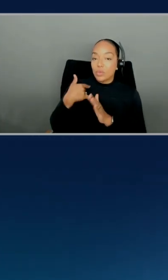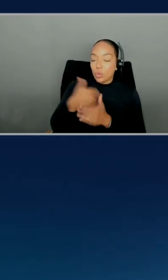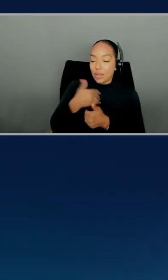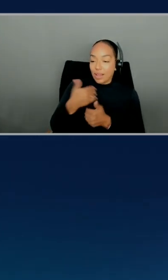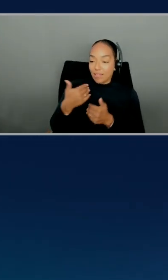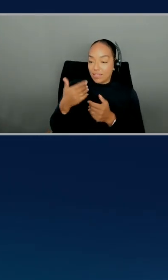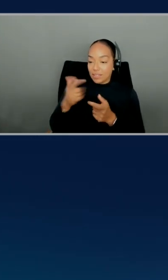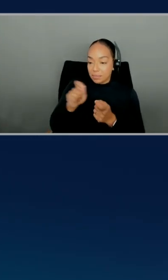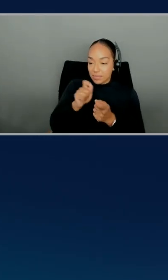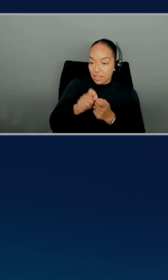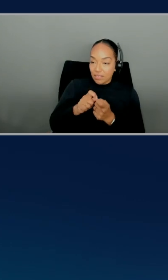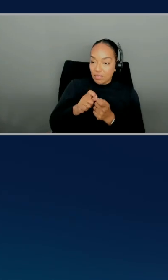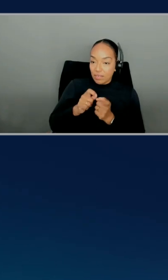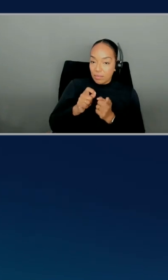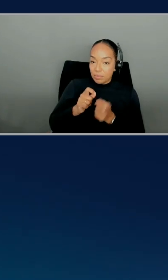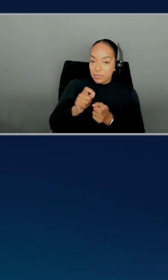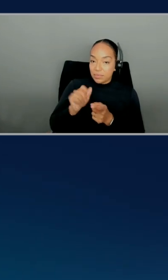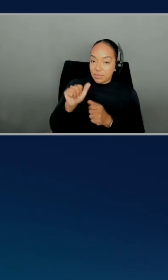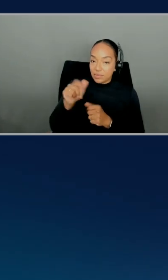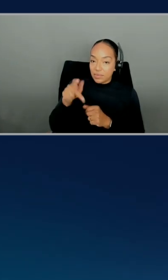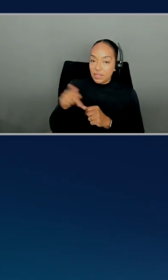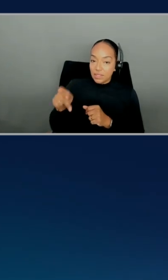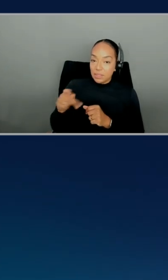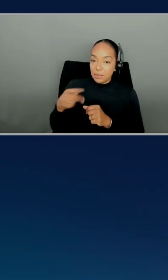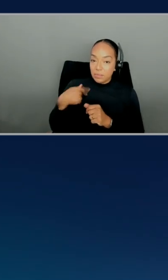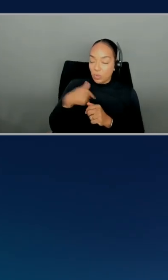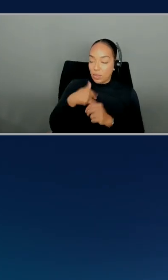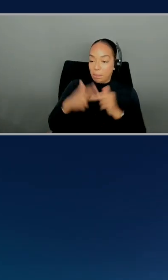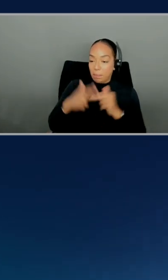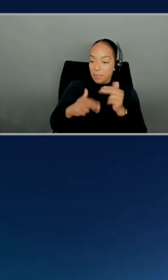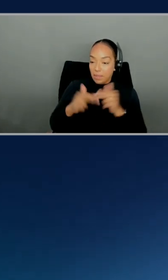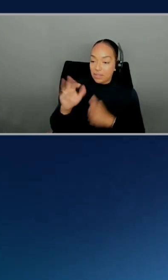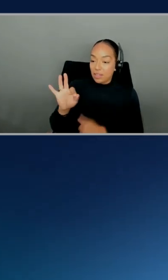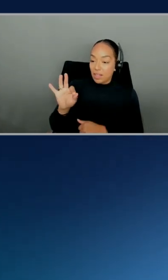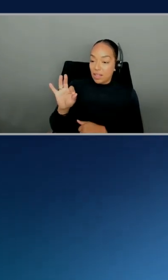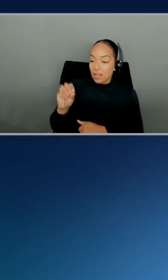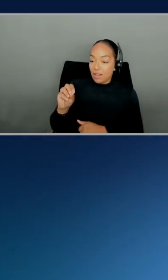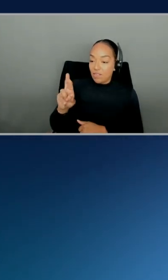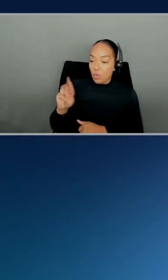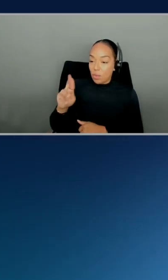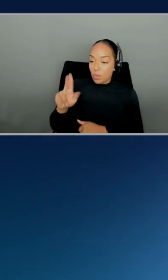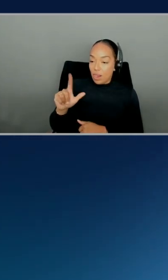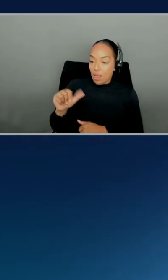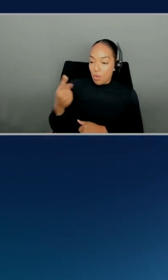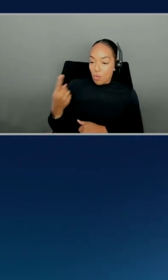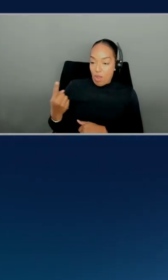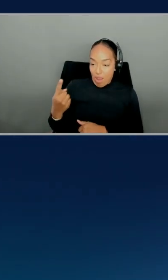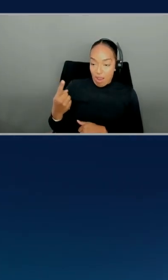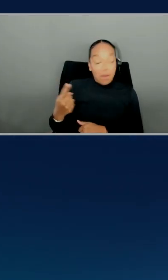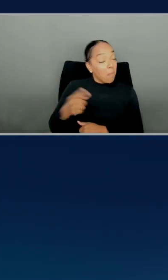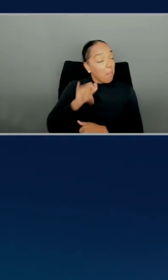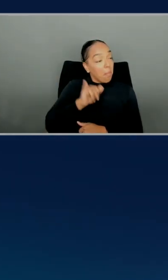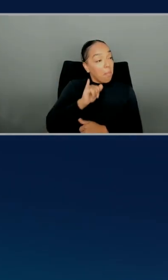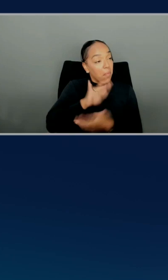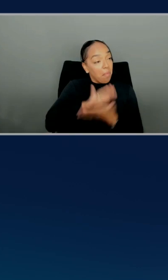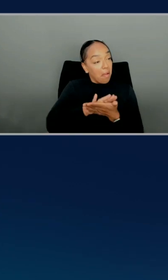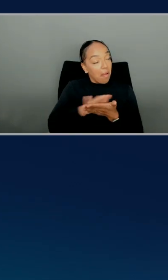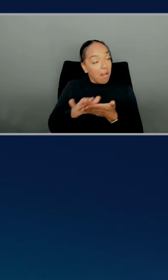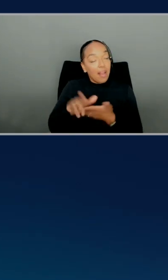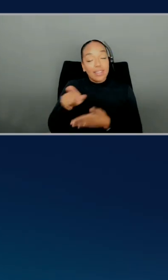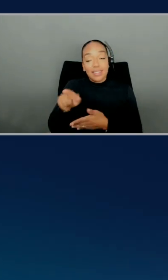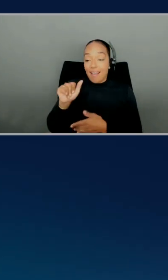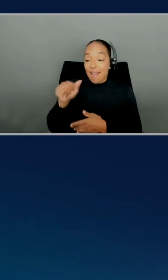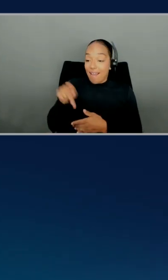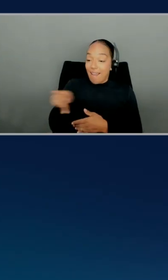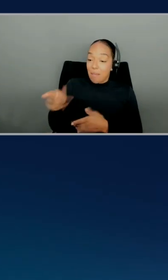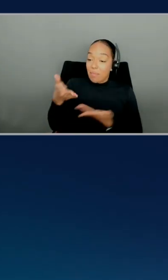the application we have built together with Formula One as well. Oh, nice. So it's an application that allows you to build